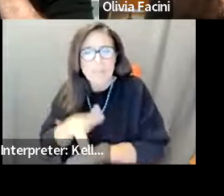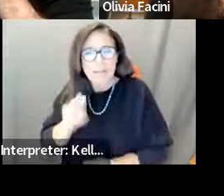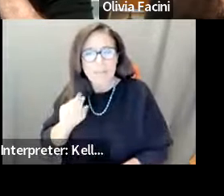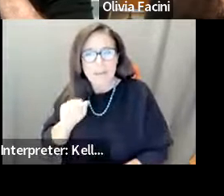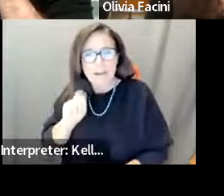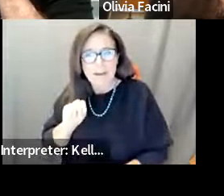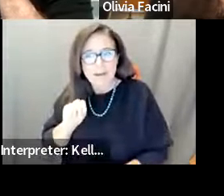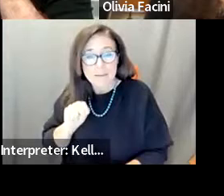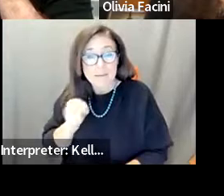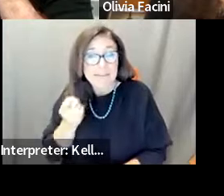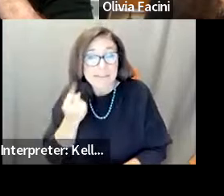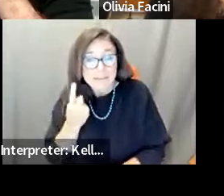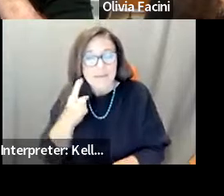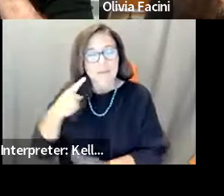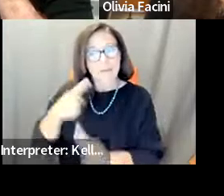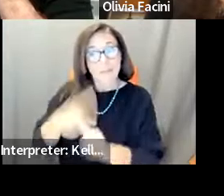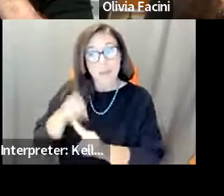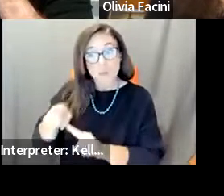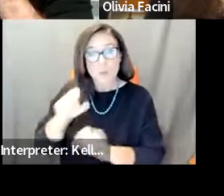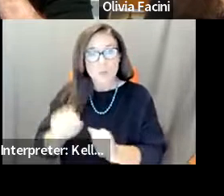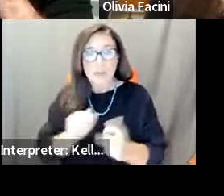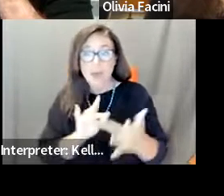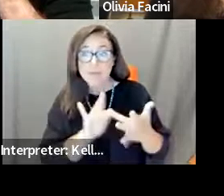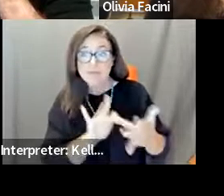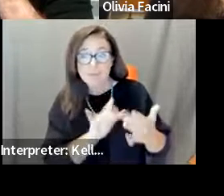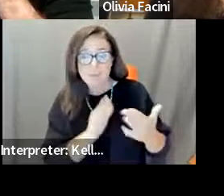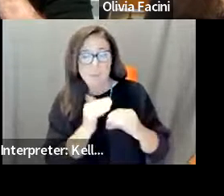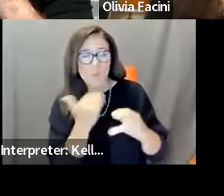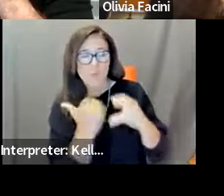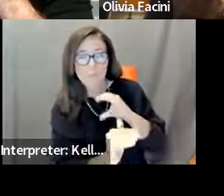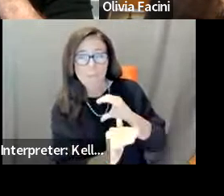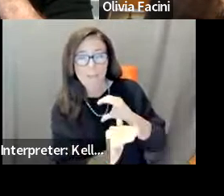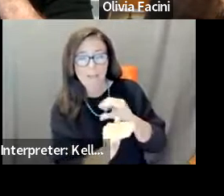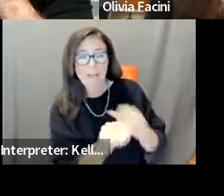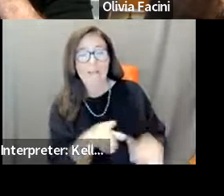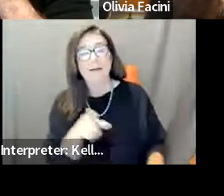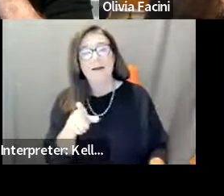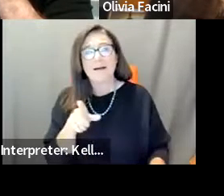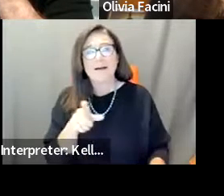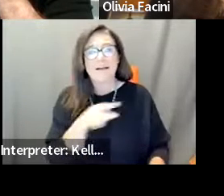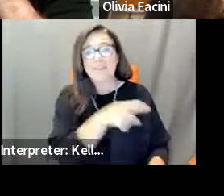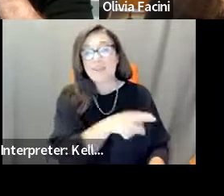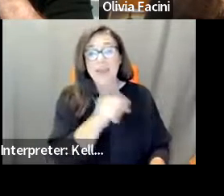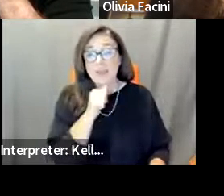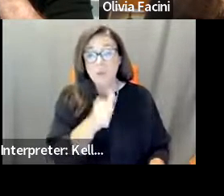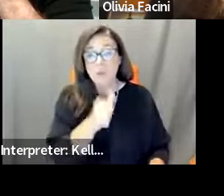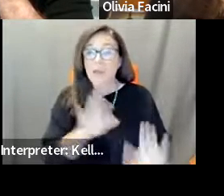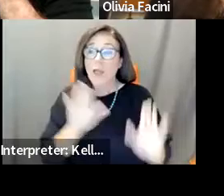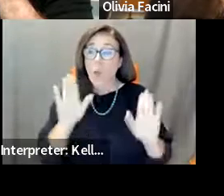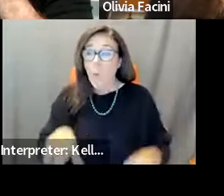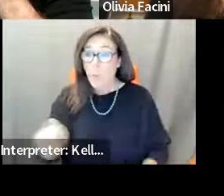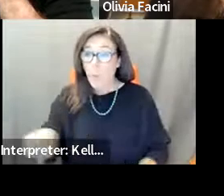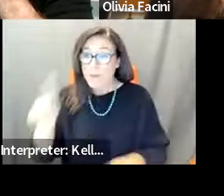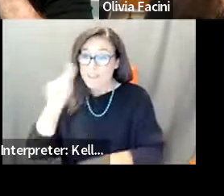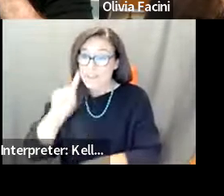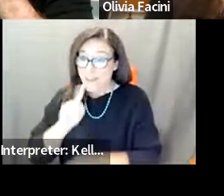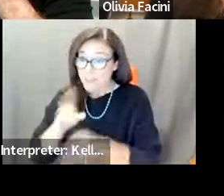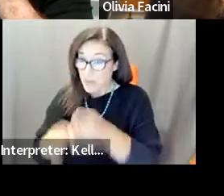is great. They're not saying, hey, deaf person, call me on the phone to, arrange for accessibility.